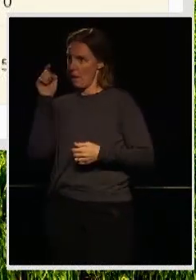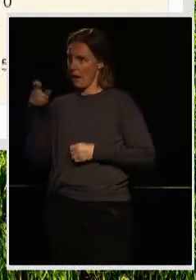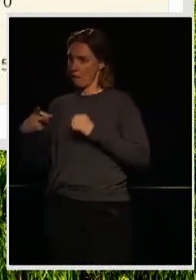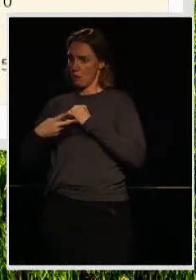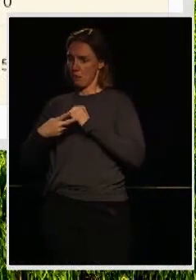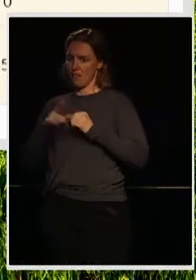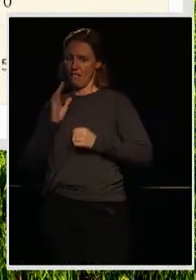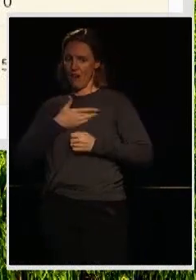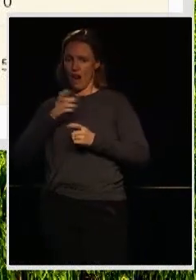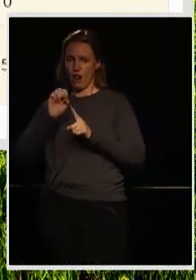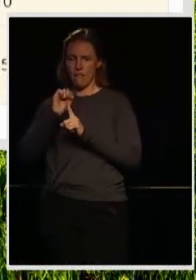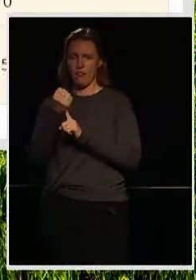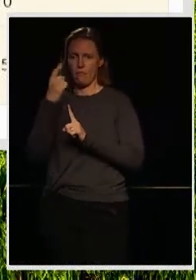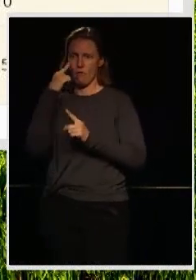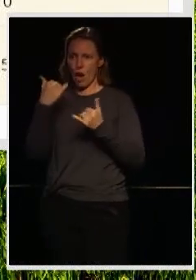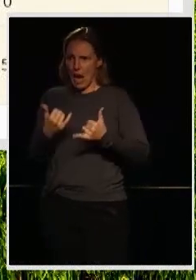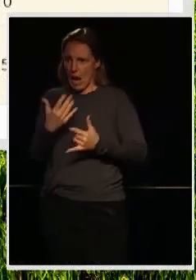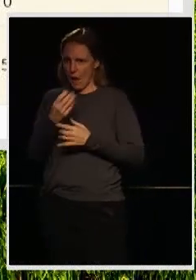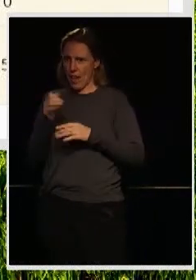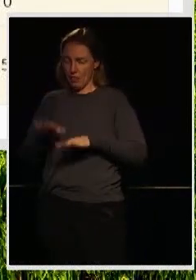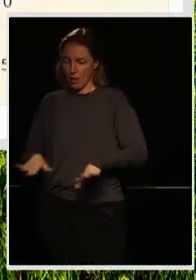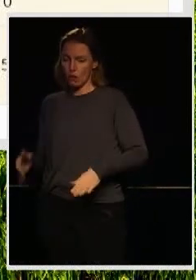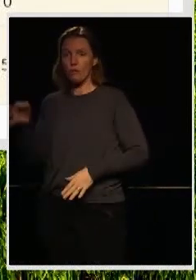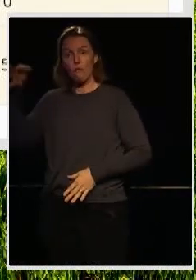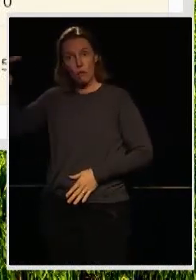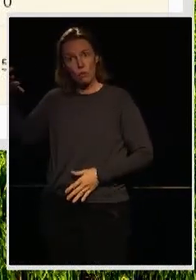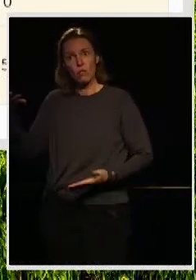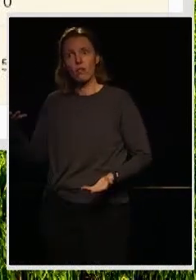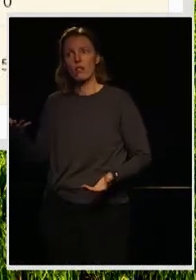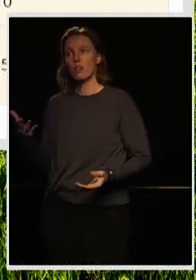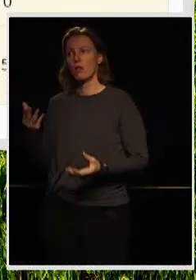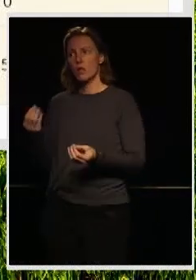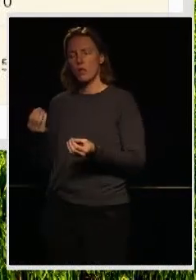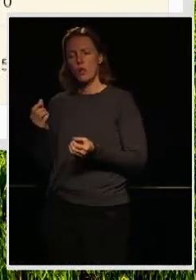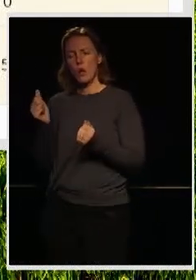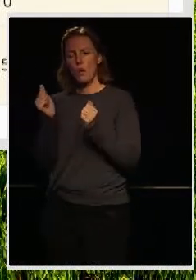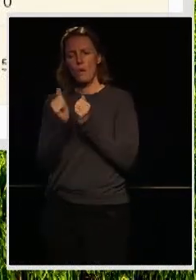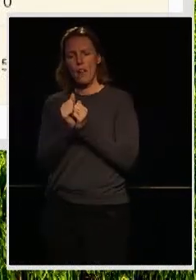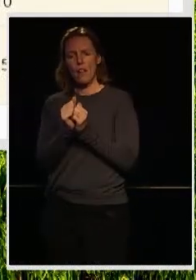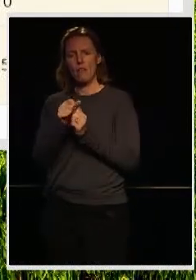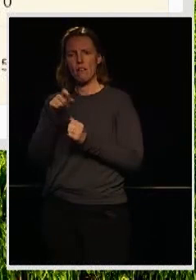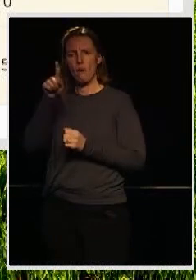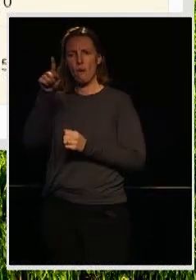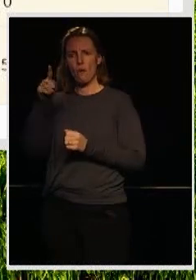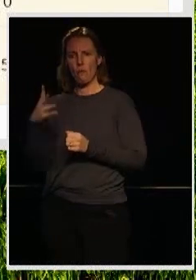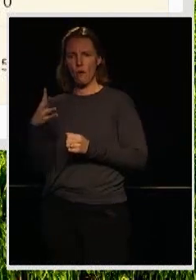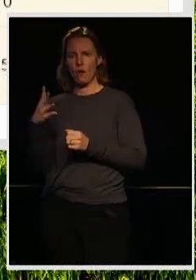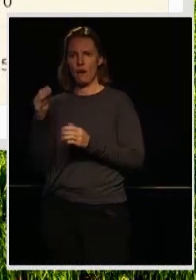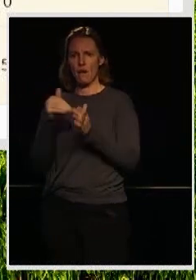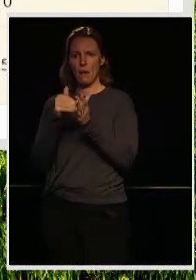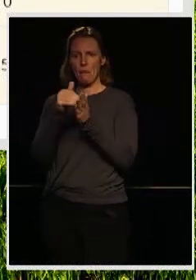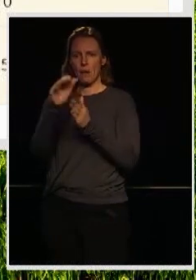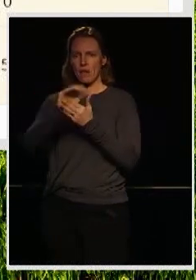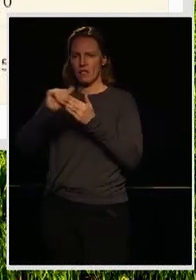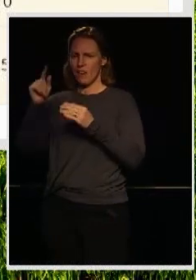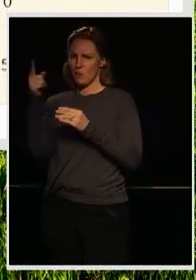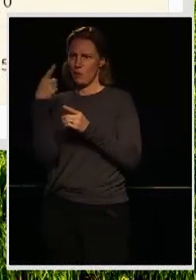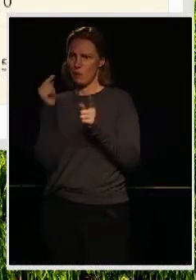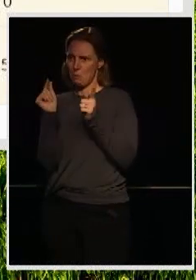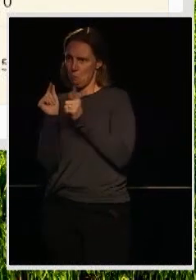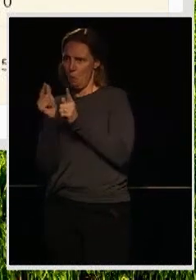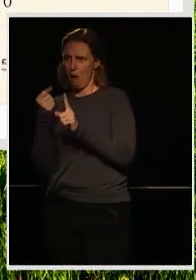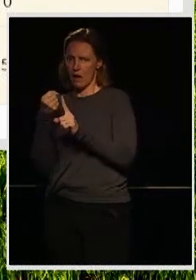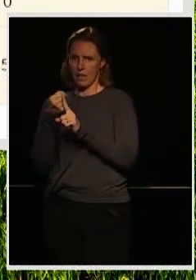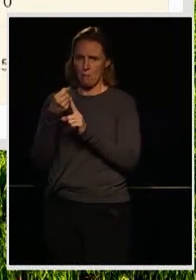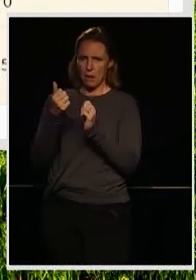preserve our environment for now and the children of the future. So with $250,000, we can only make a small impact